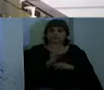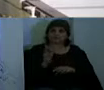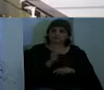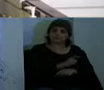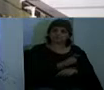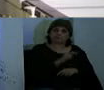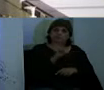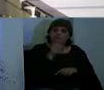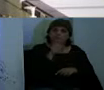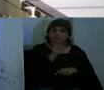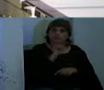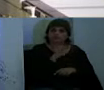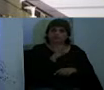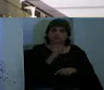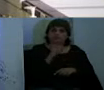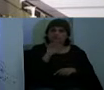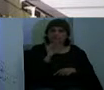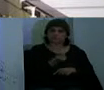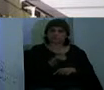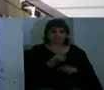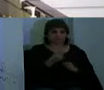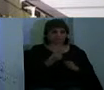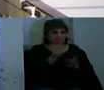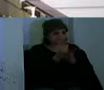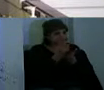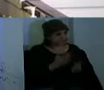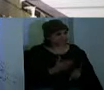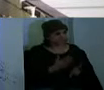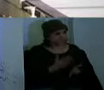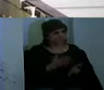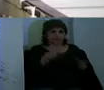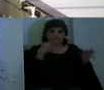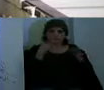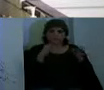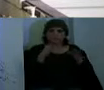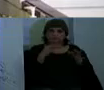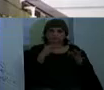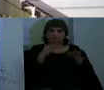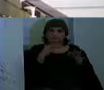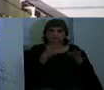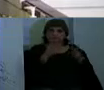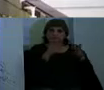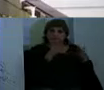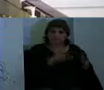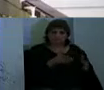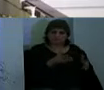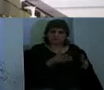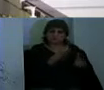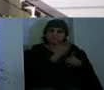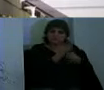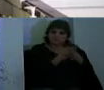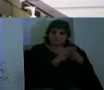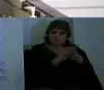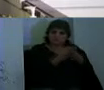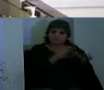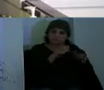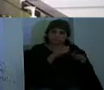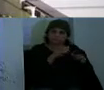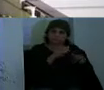and leg. The therapist explained that the lingering paralysis was due to the